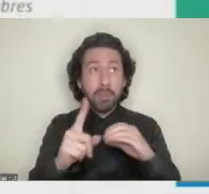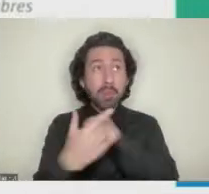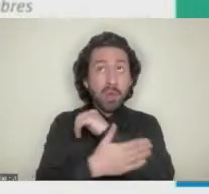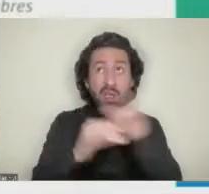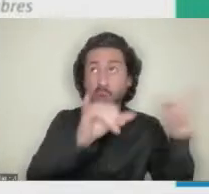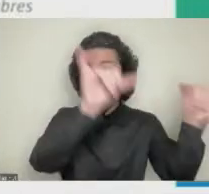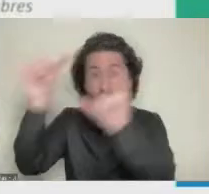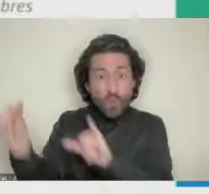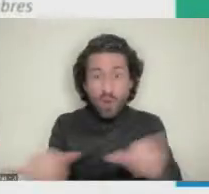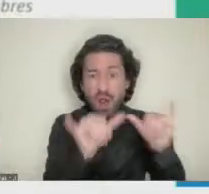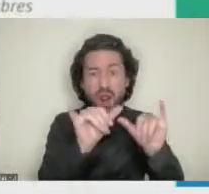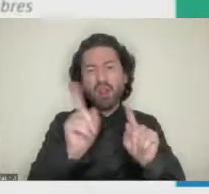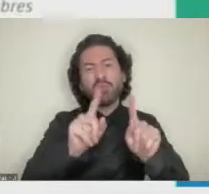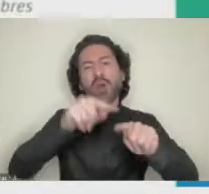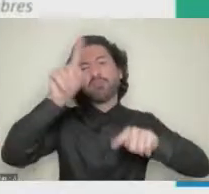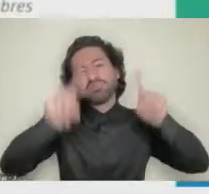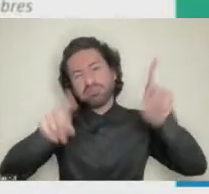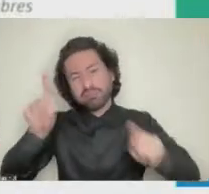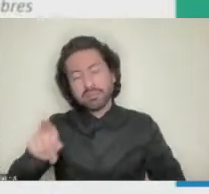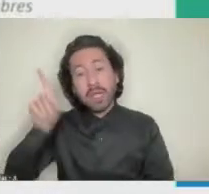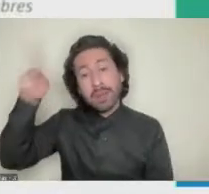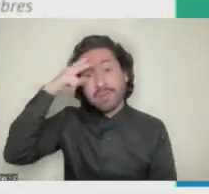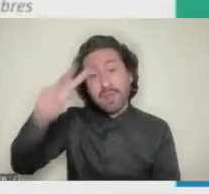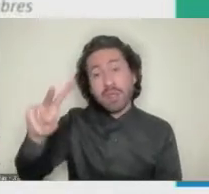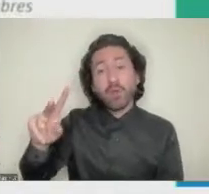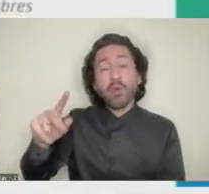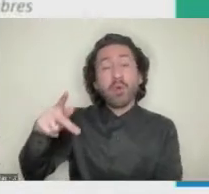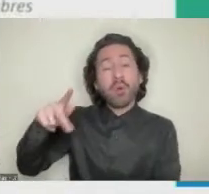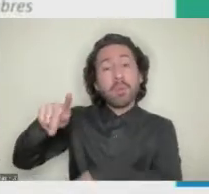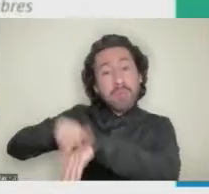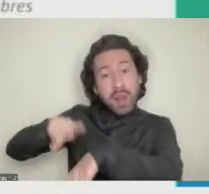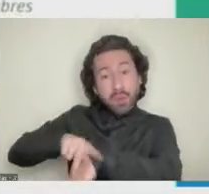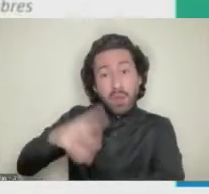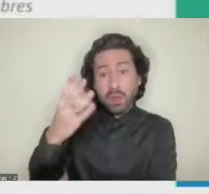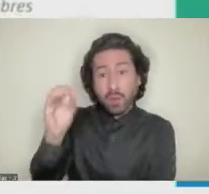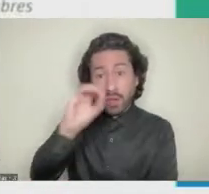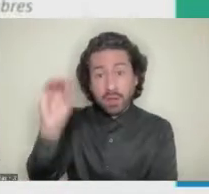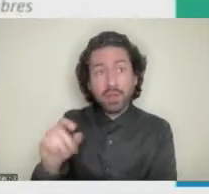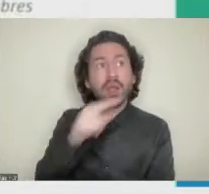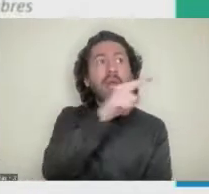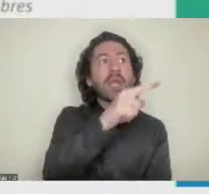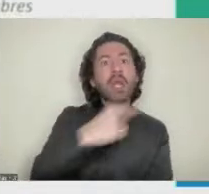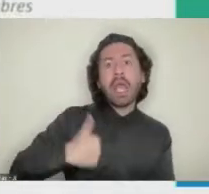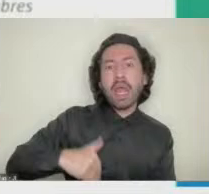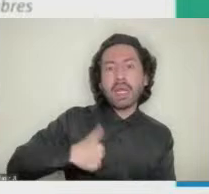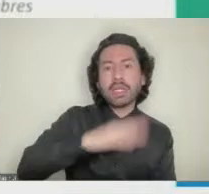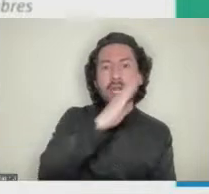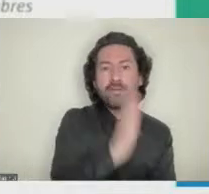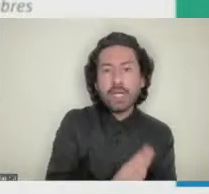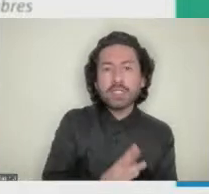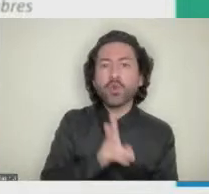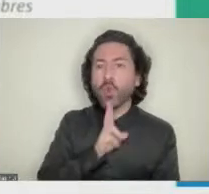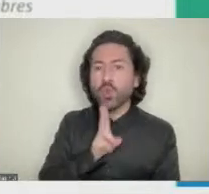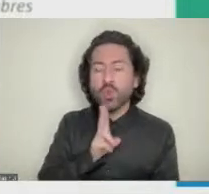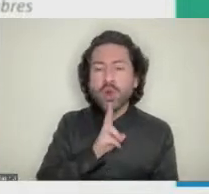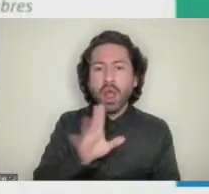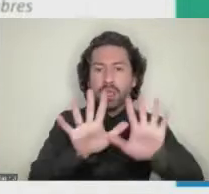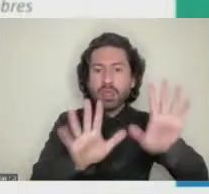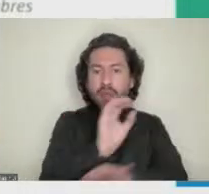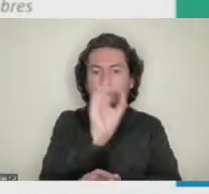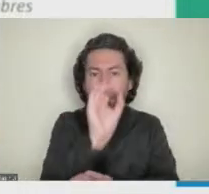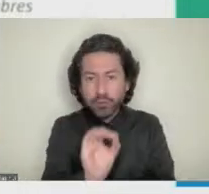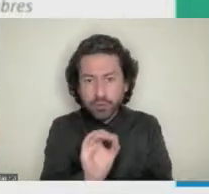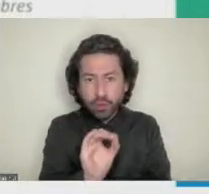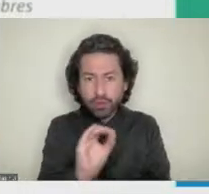23.5%, and it varies from one country to another. 40 points in Mexico and Paraguay to less than 10 points in